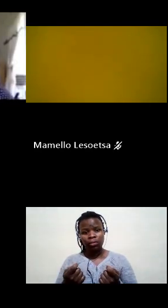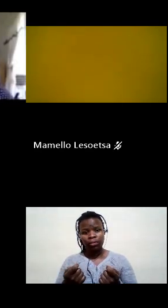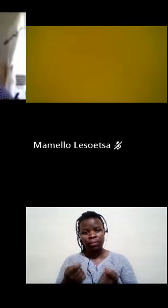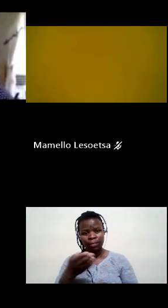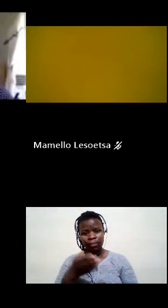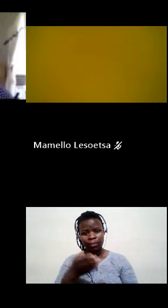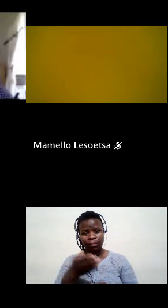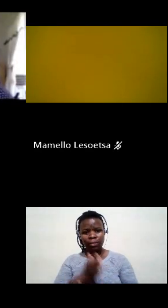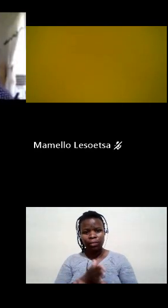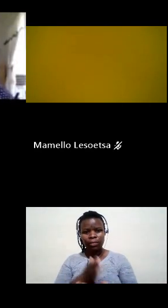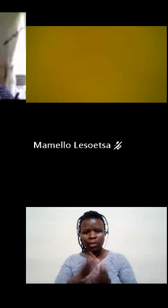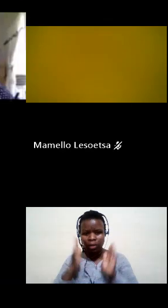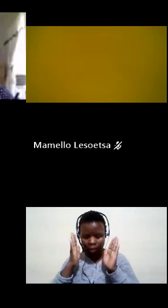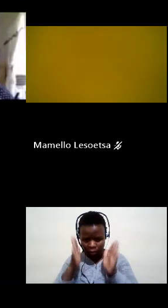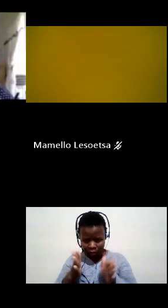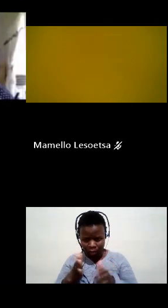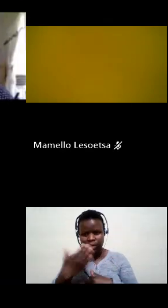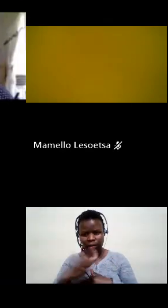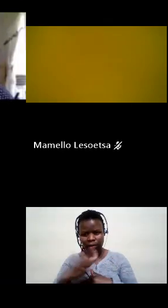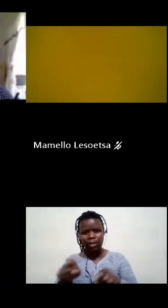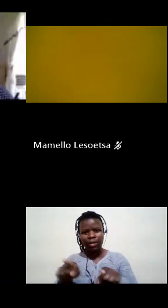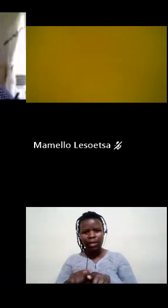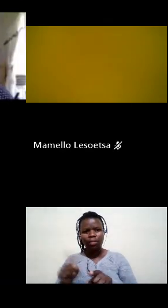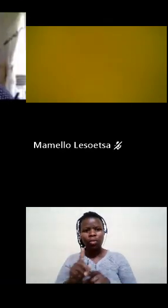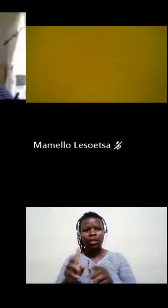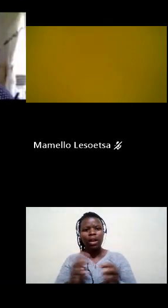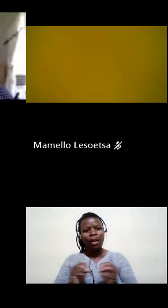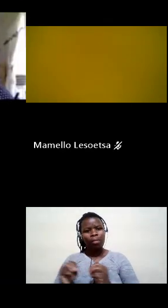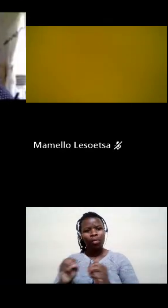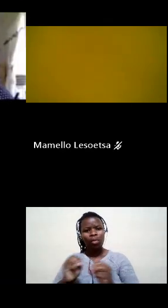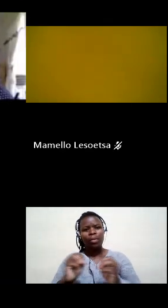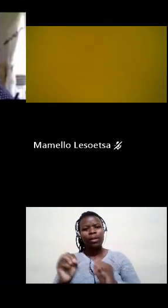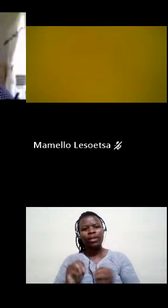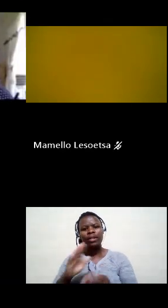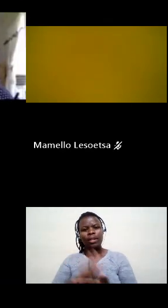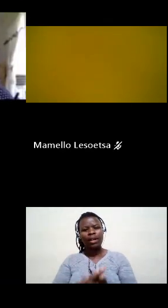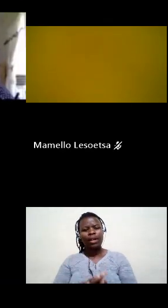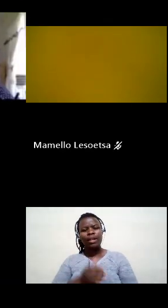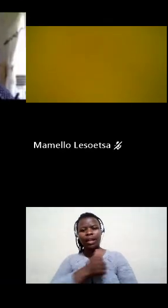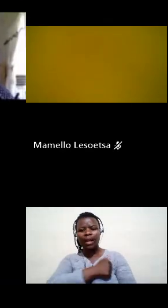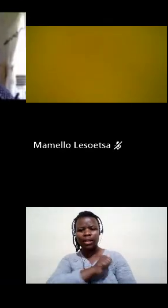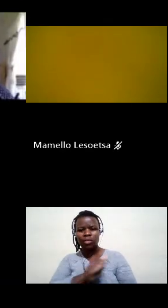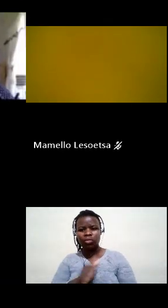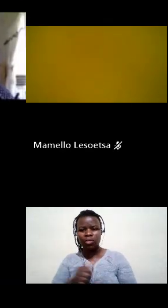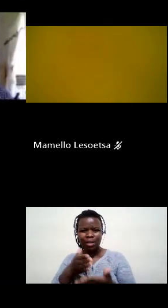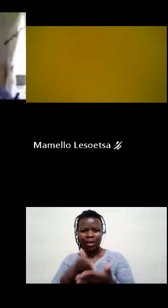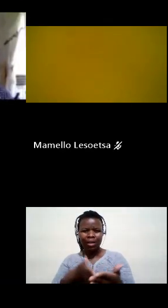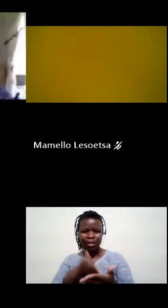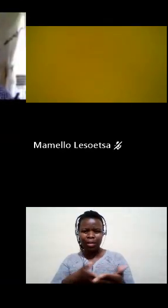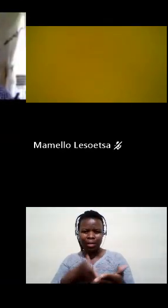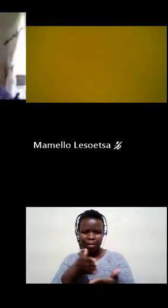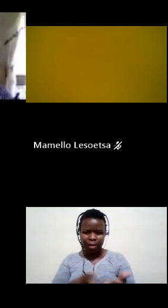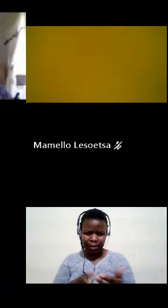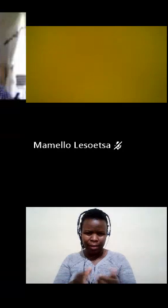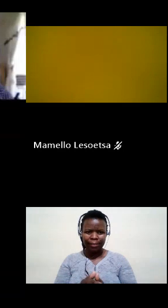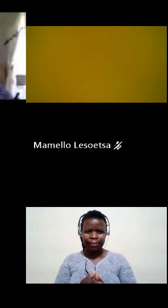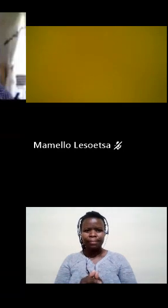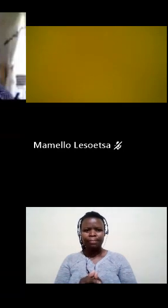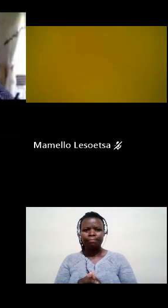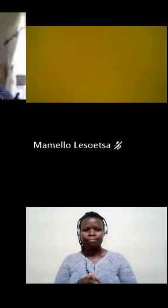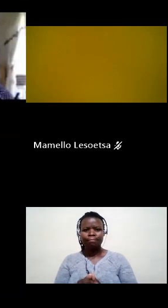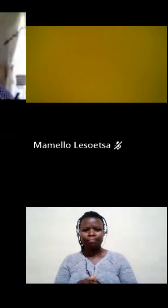is affected, he has a big and bulky electric wheelchair, which you all know is a bit bigger than the manual